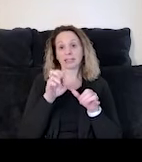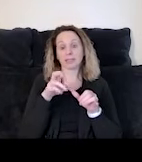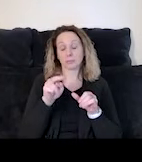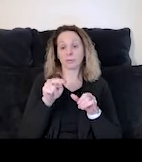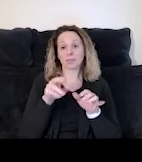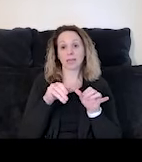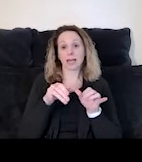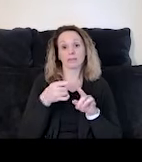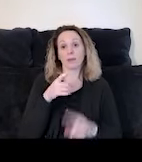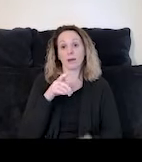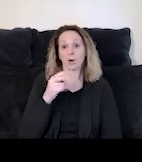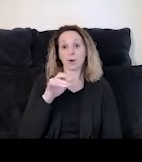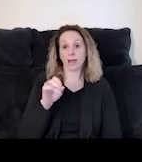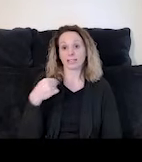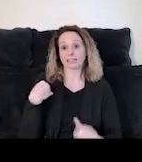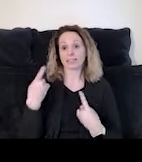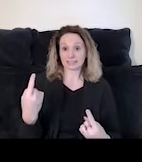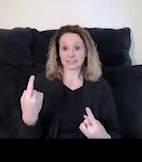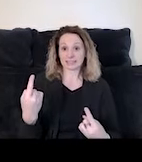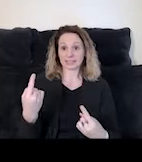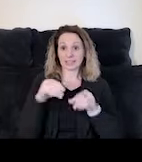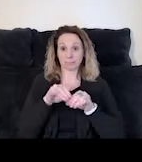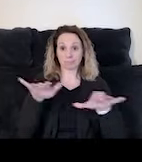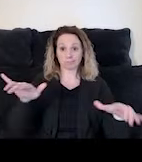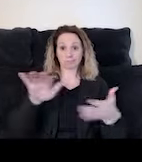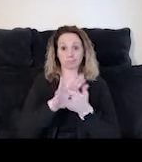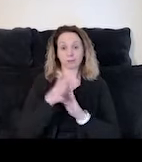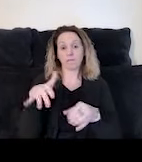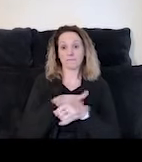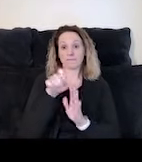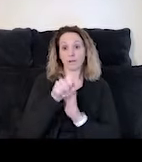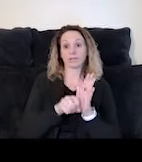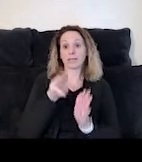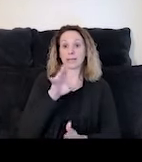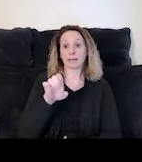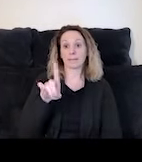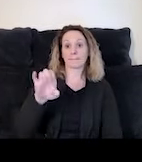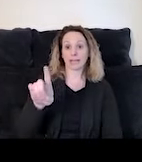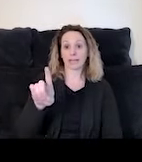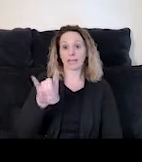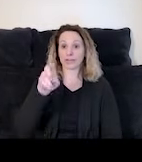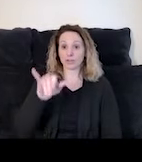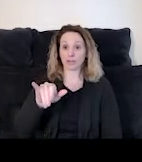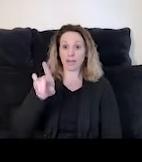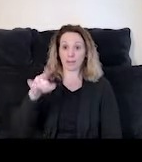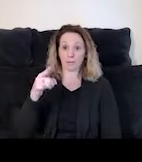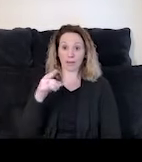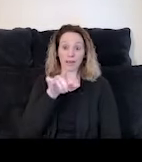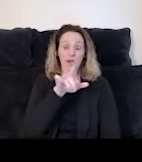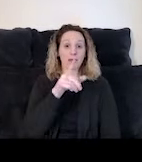Ohio. Since it has gone statewide and become a Medicaid billable service on July 1 of